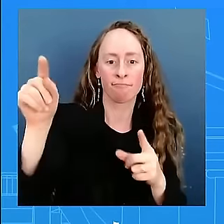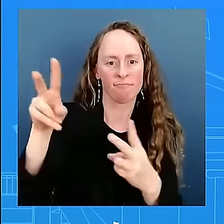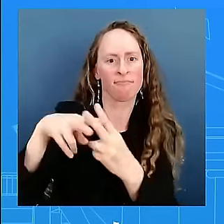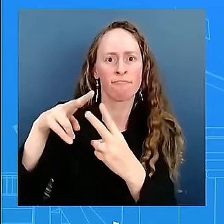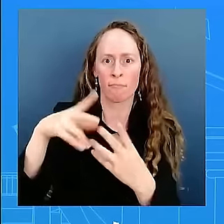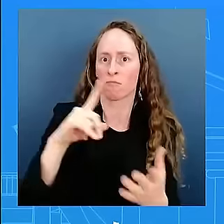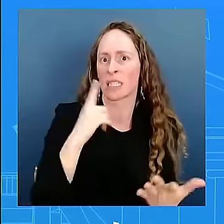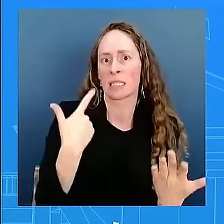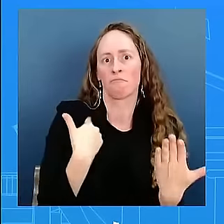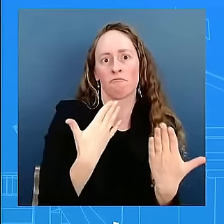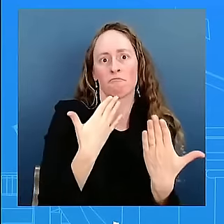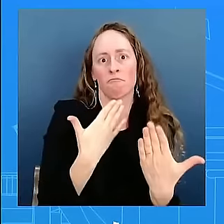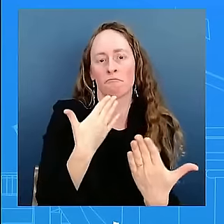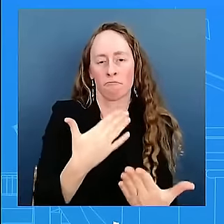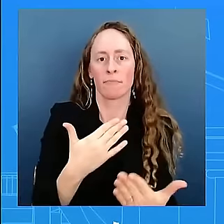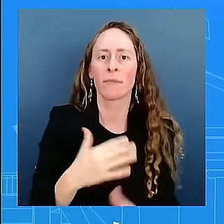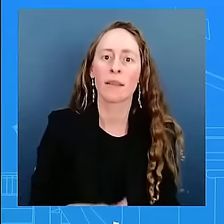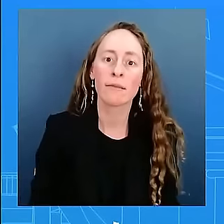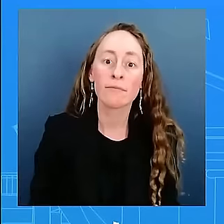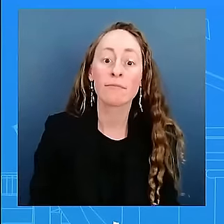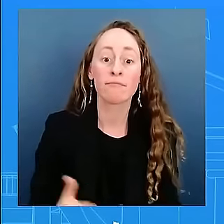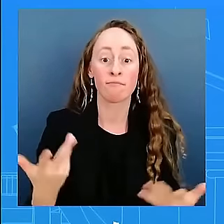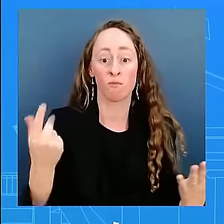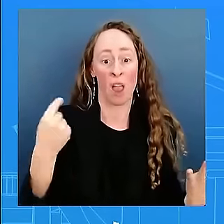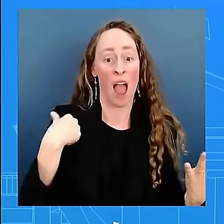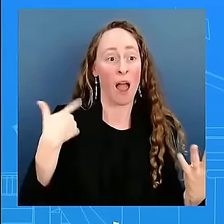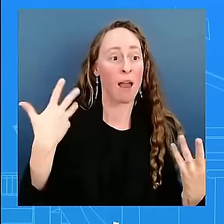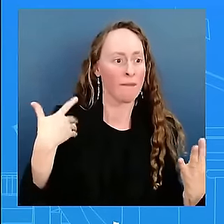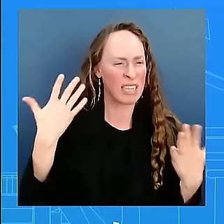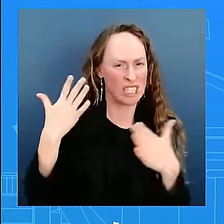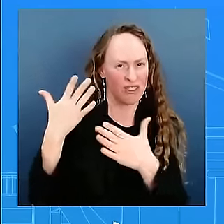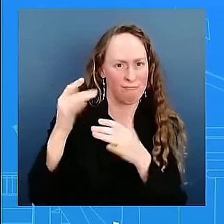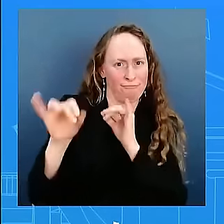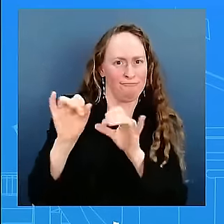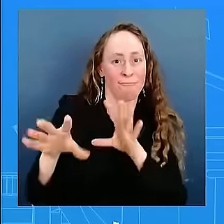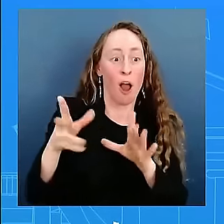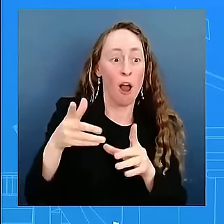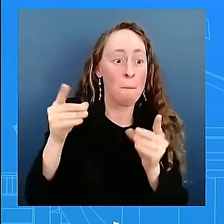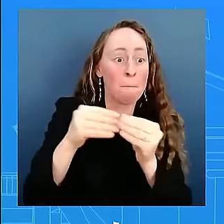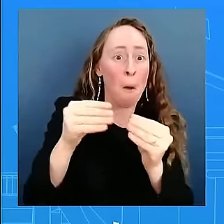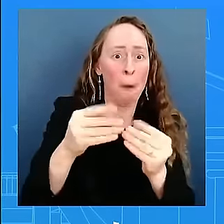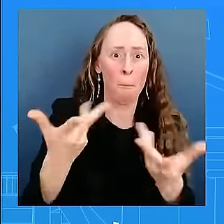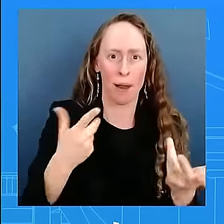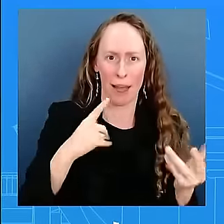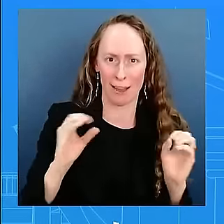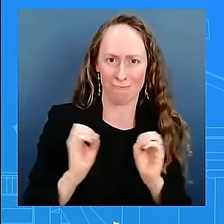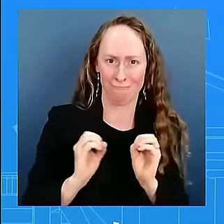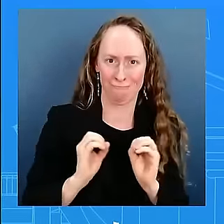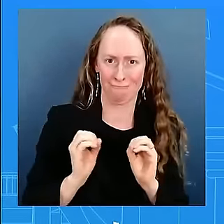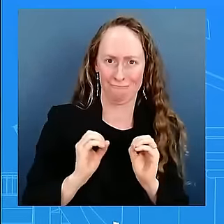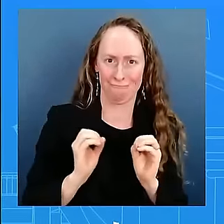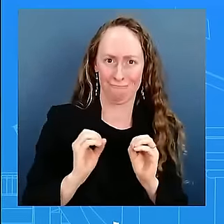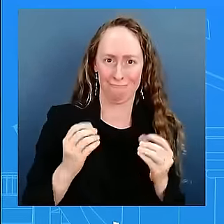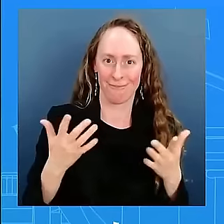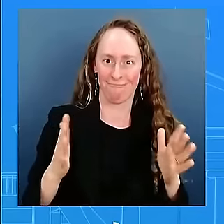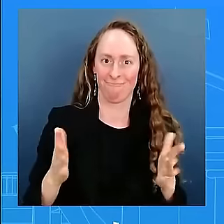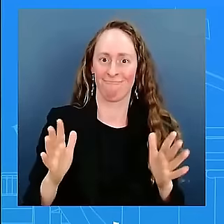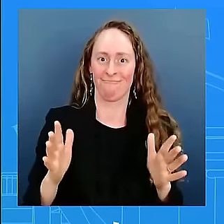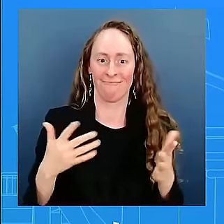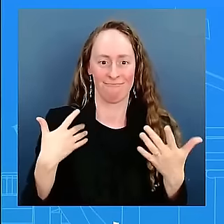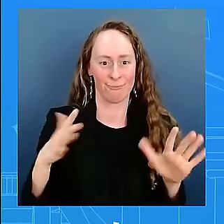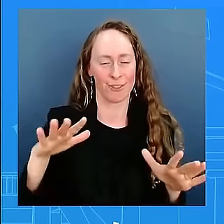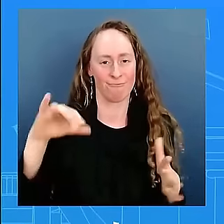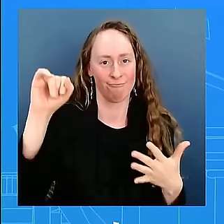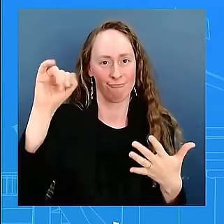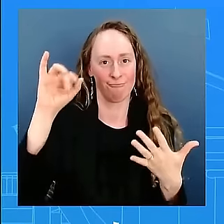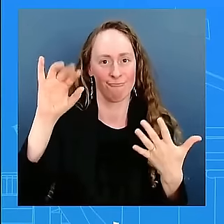beyond what we've already shared with you on this. I don't want to get into specifics or details. We have already shared how this came about. Look, this is an important